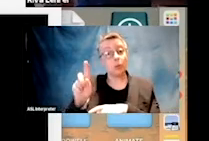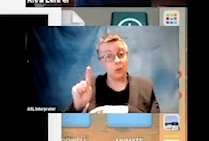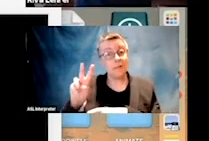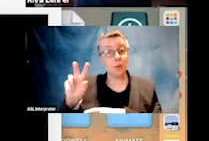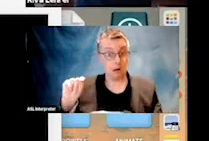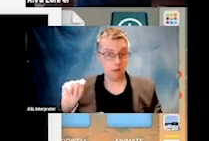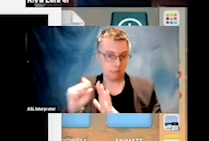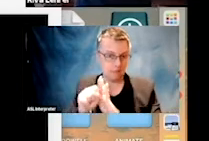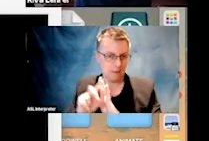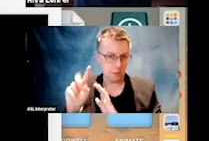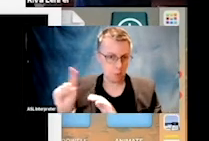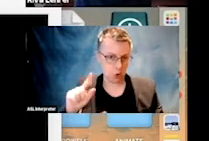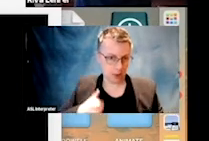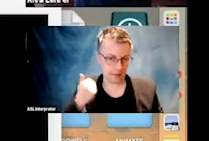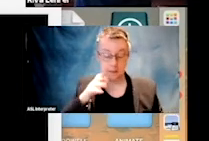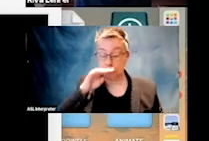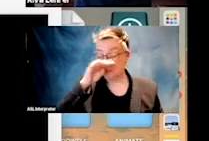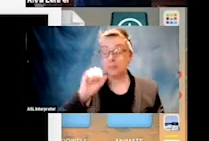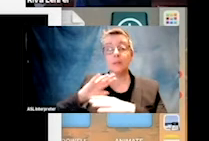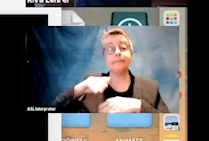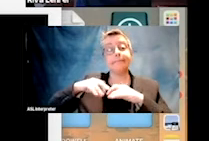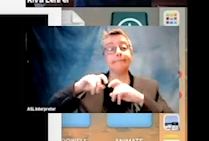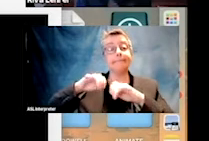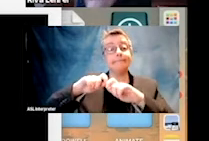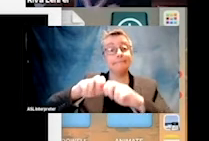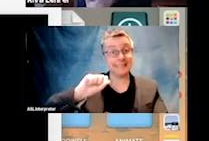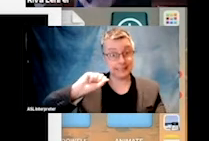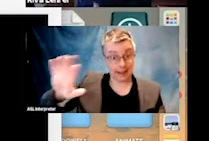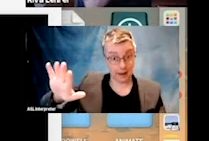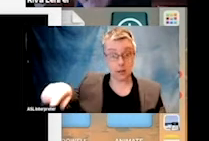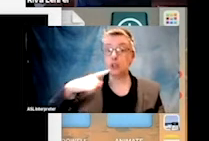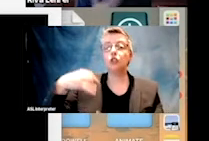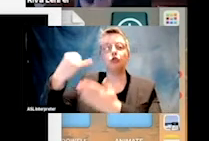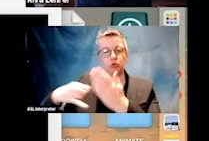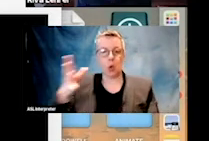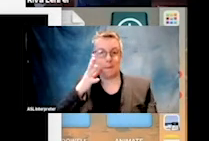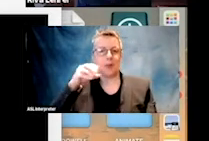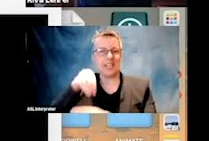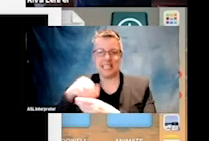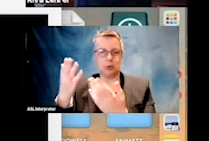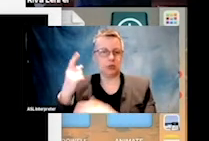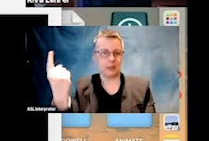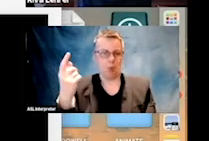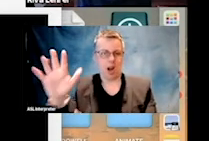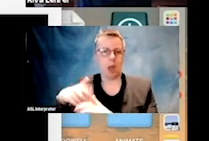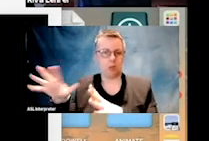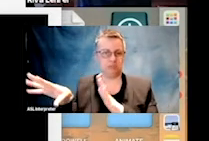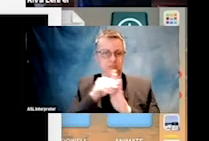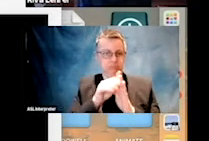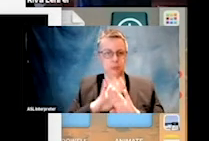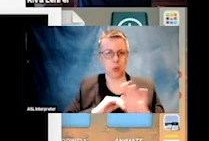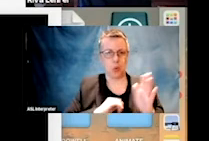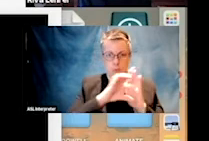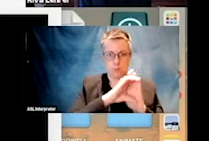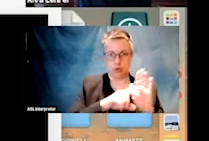she lives and, um, waited and said, just draw your mother in here somewhere and I'll transfer it to your portrait.